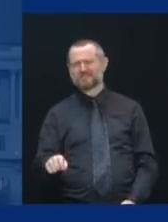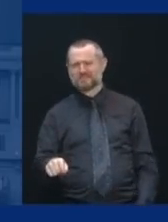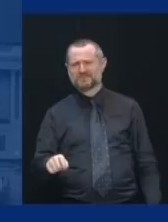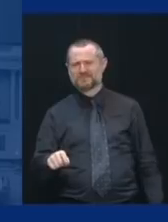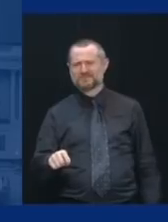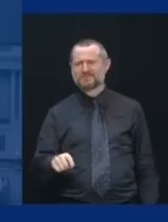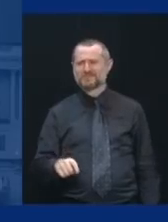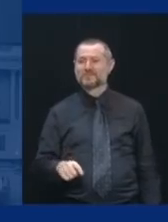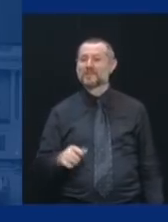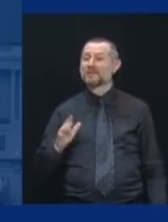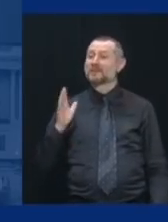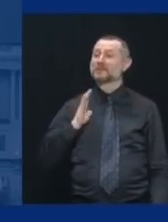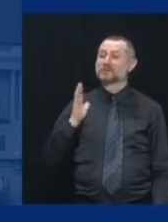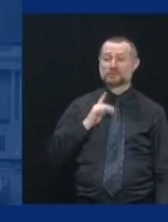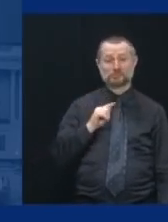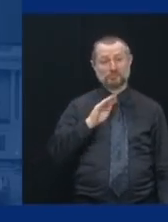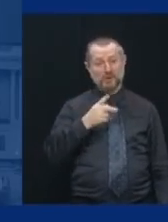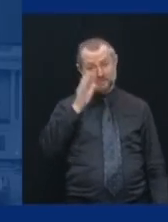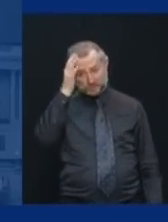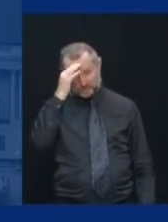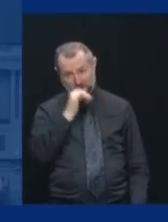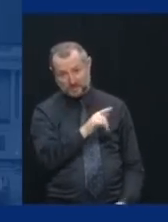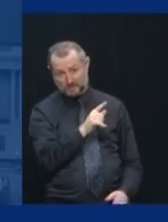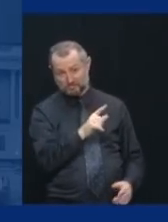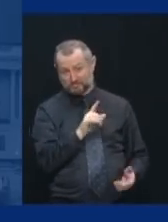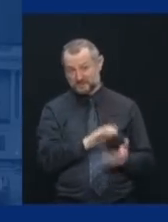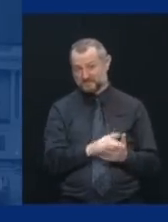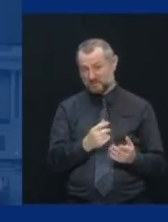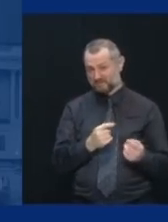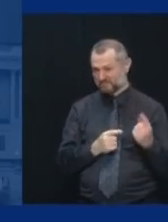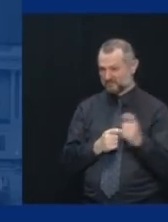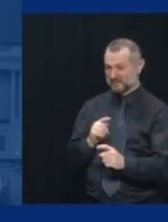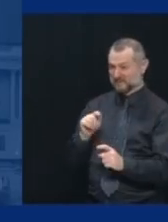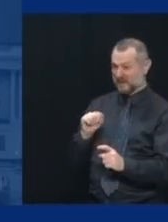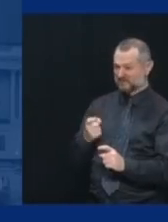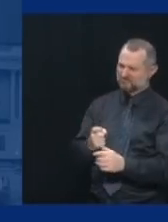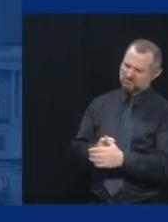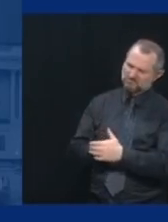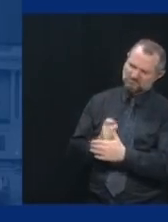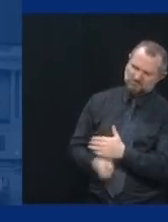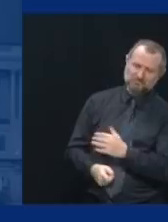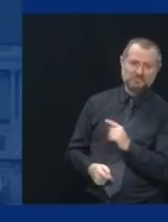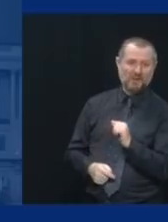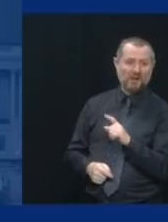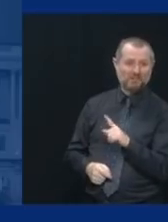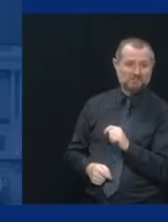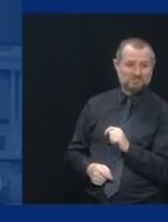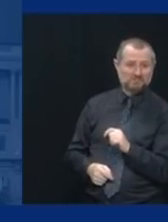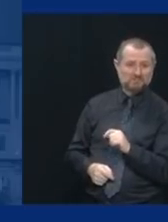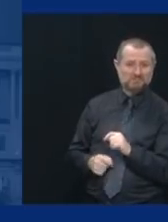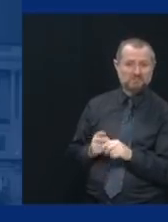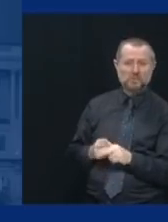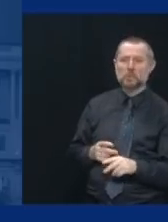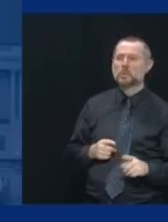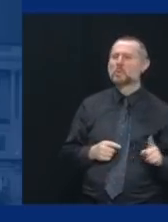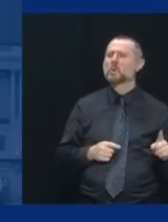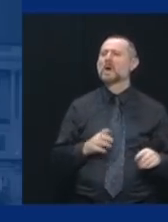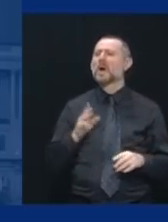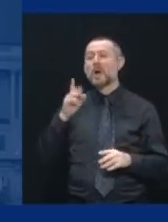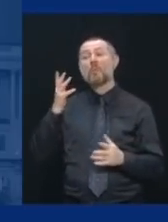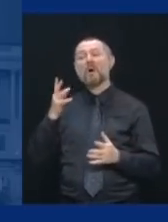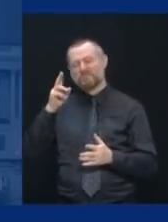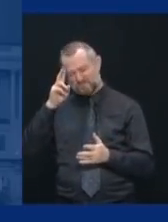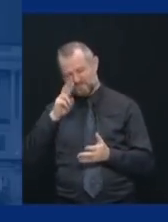the Trump administration passed the SALT tax proposal that was targeted at